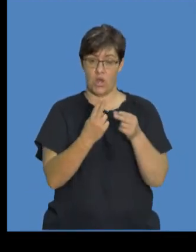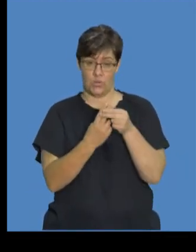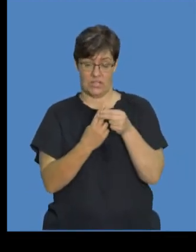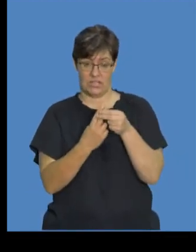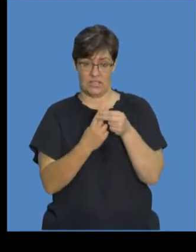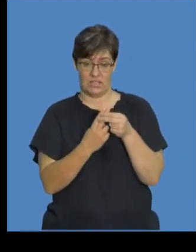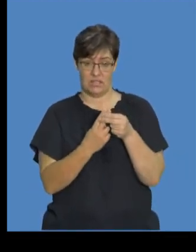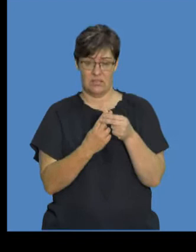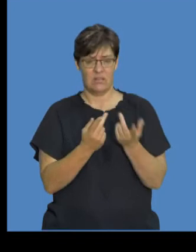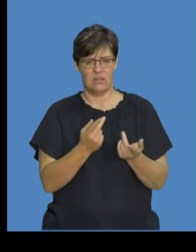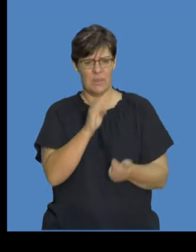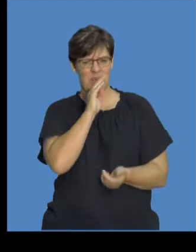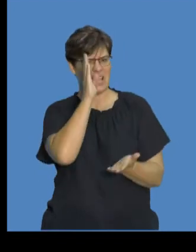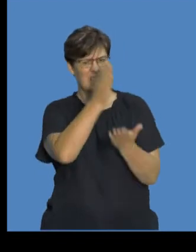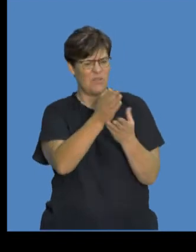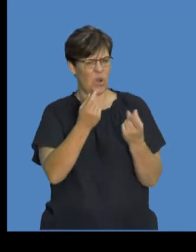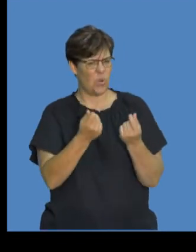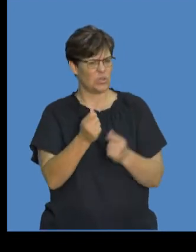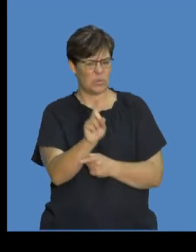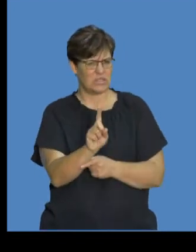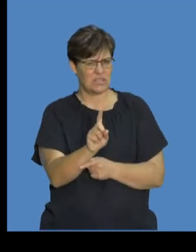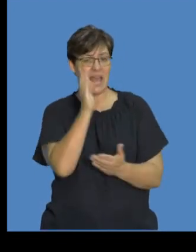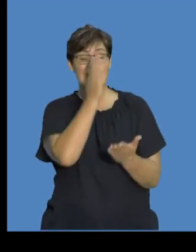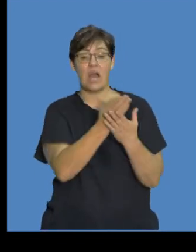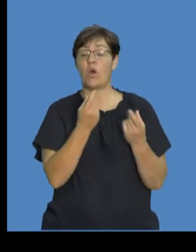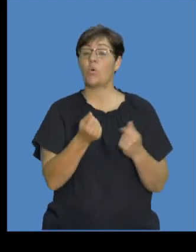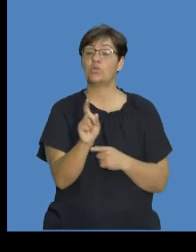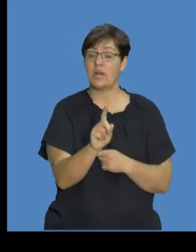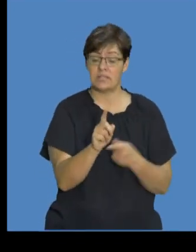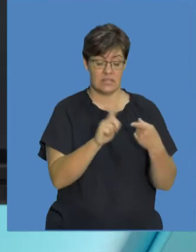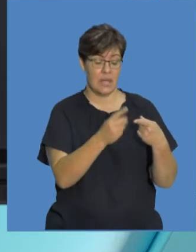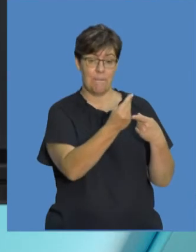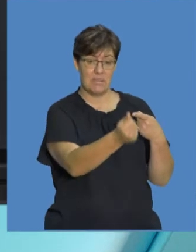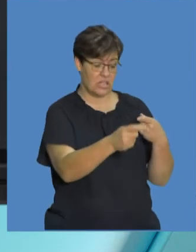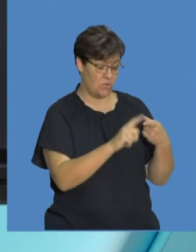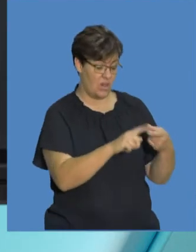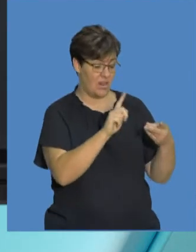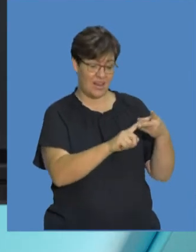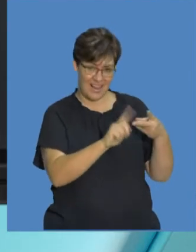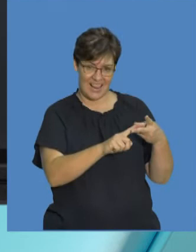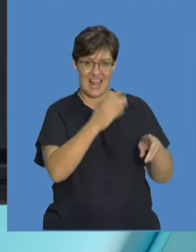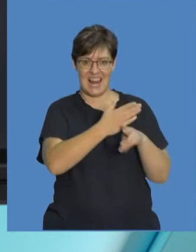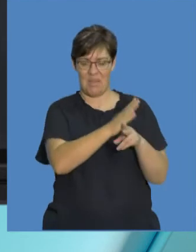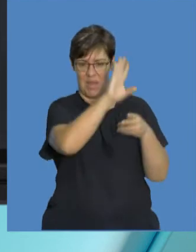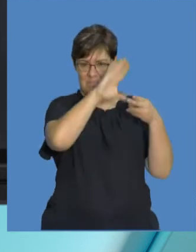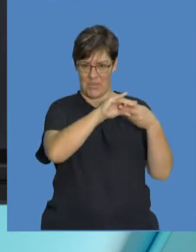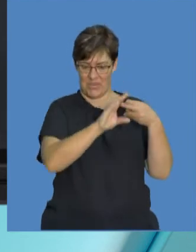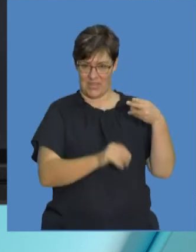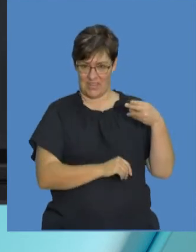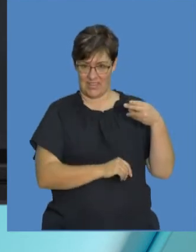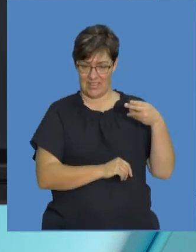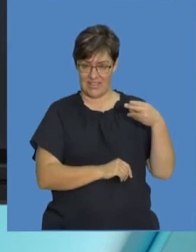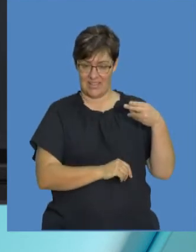unit. Once again, what do we mean by direct cost? Direct cost would be material plus